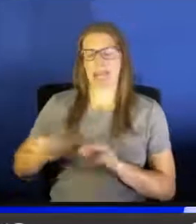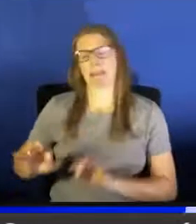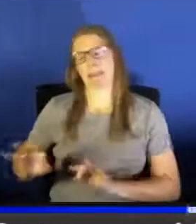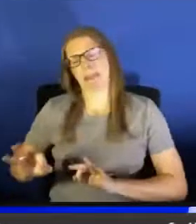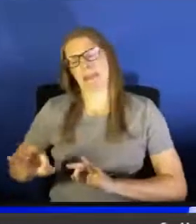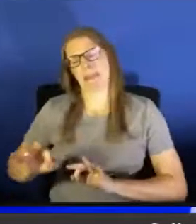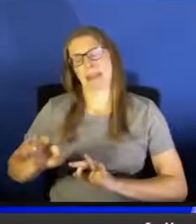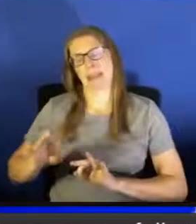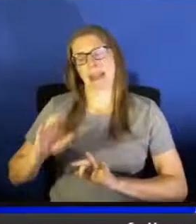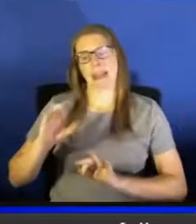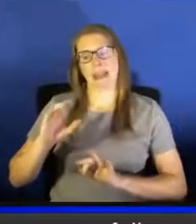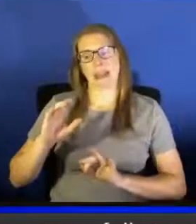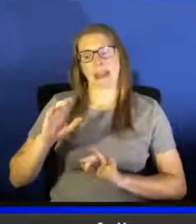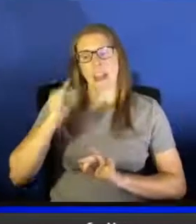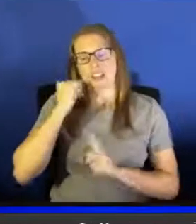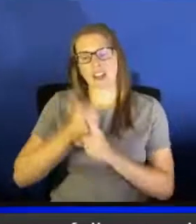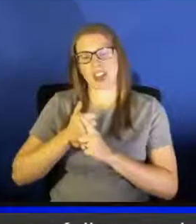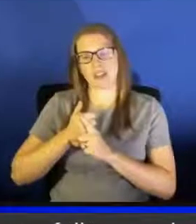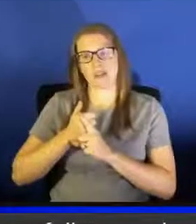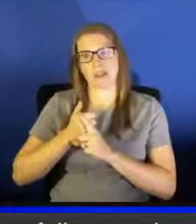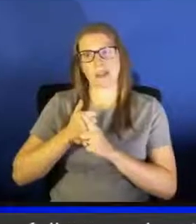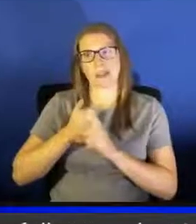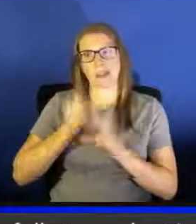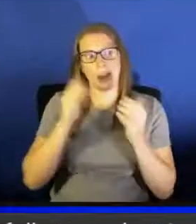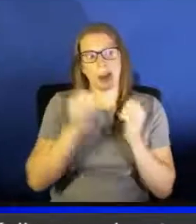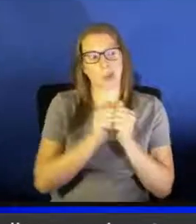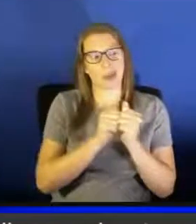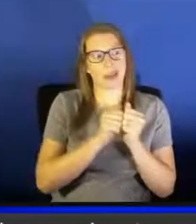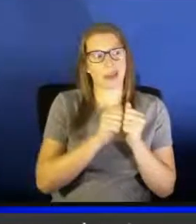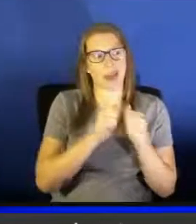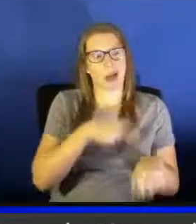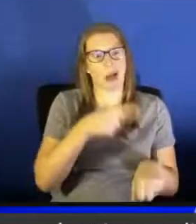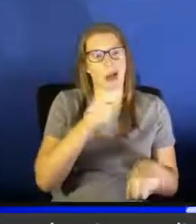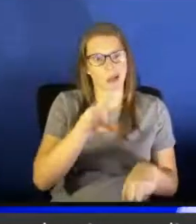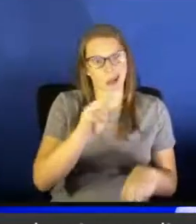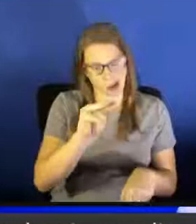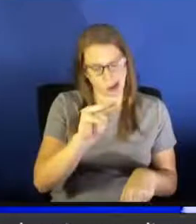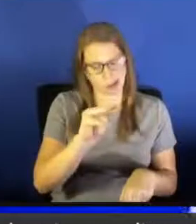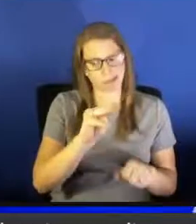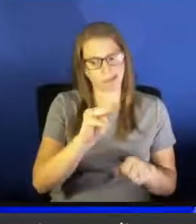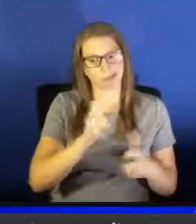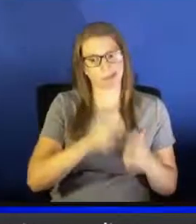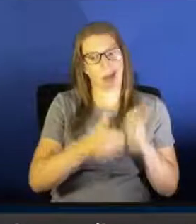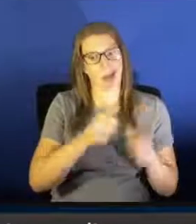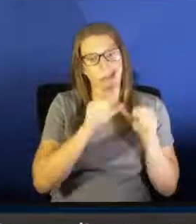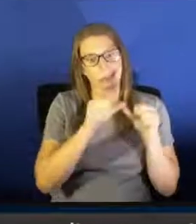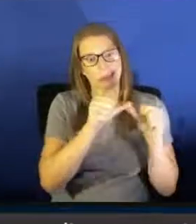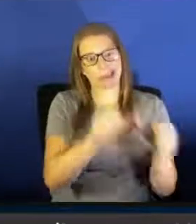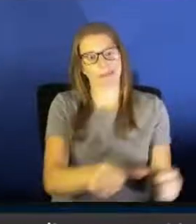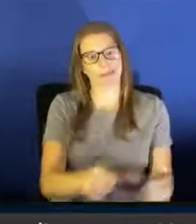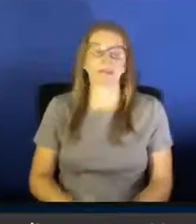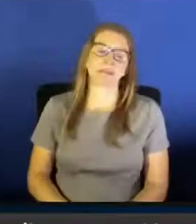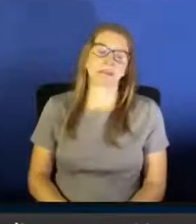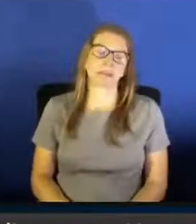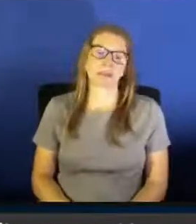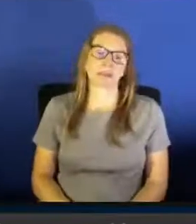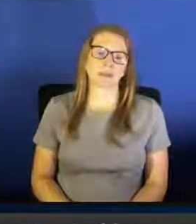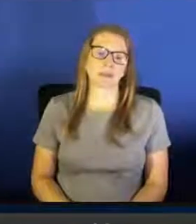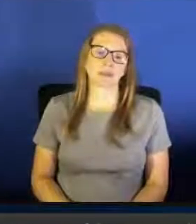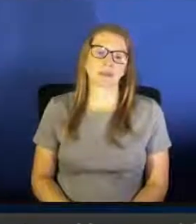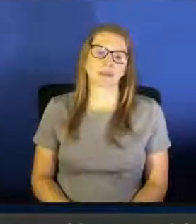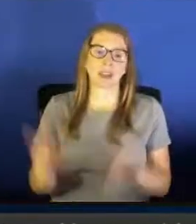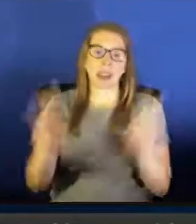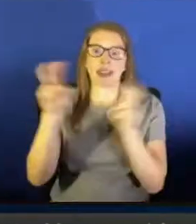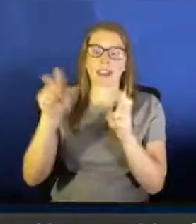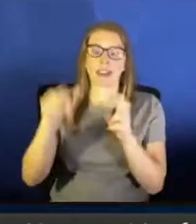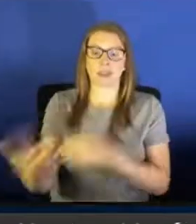long-term prospects. So please talk with your medical providers and really get those screenings in. Thank you. In headlines this morning, last night